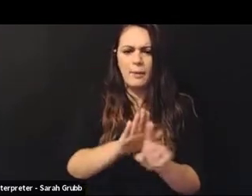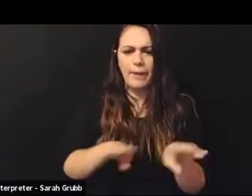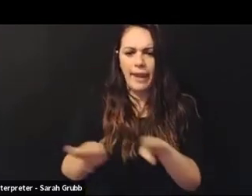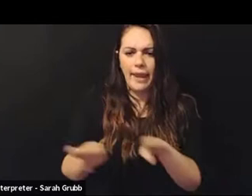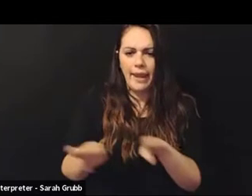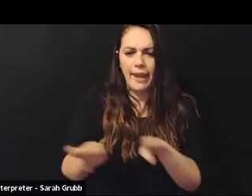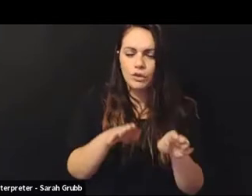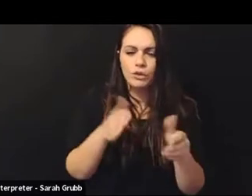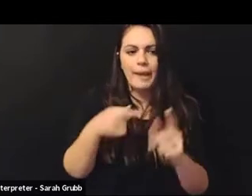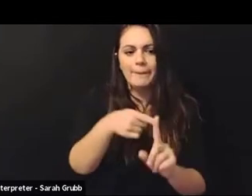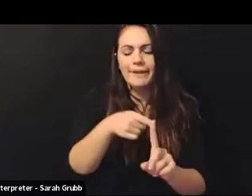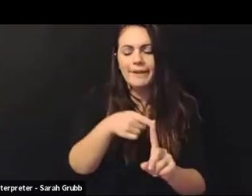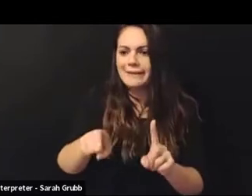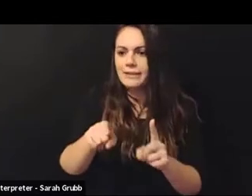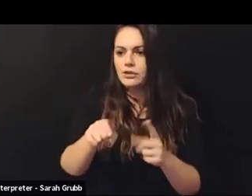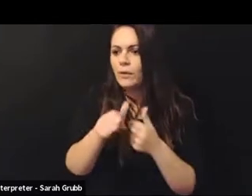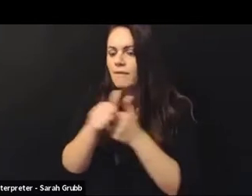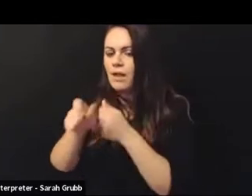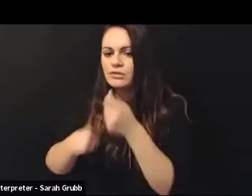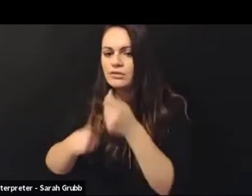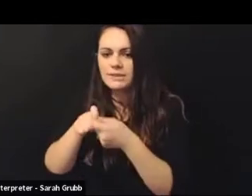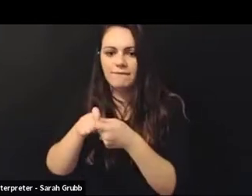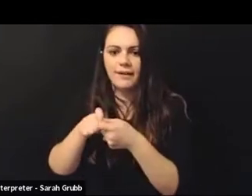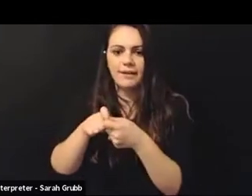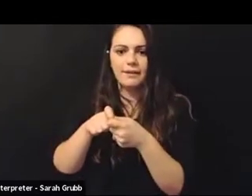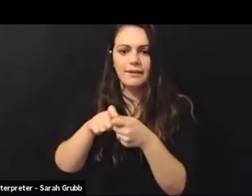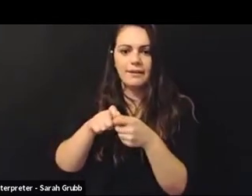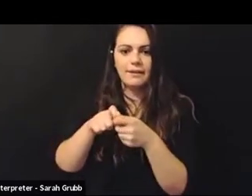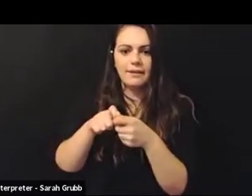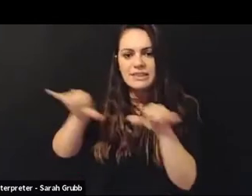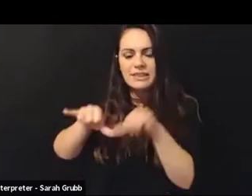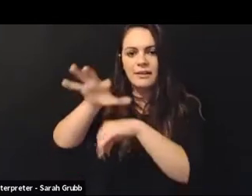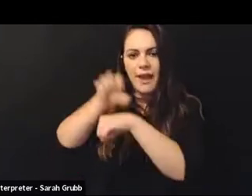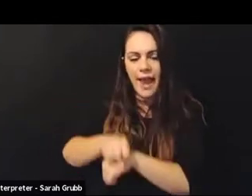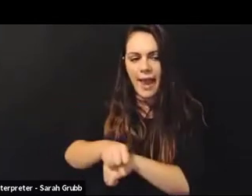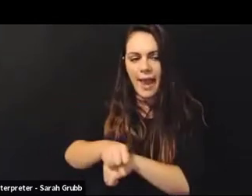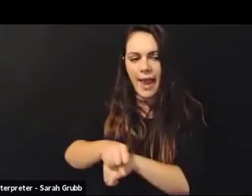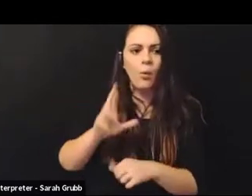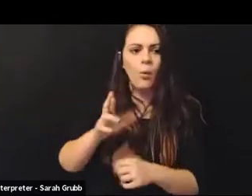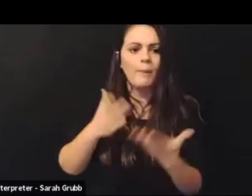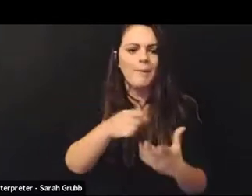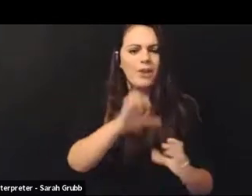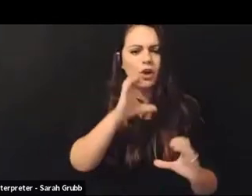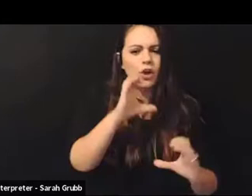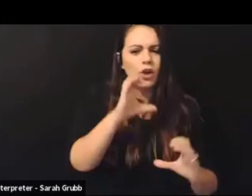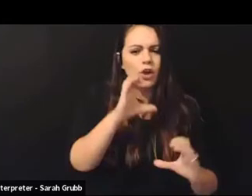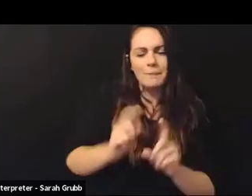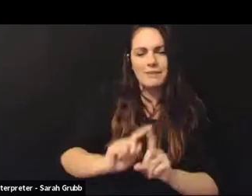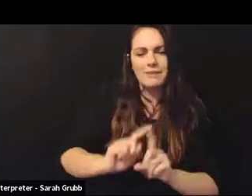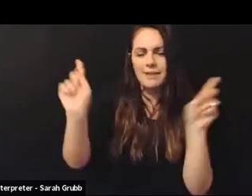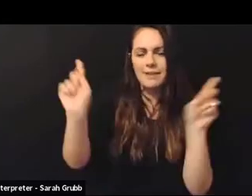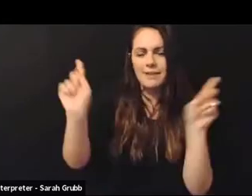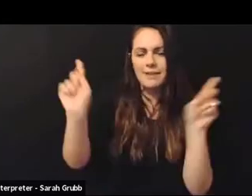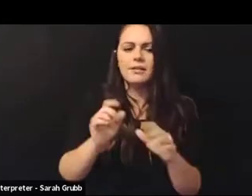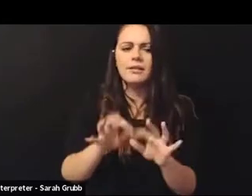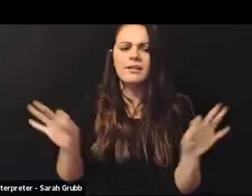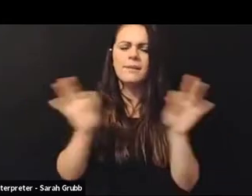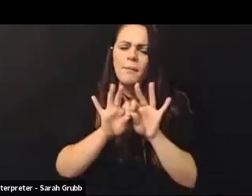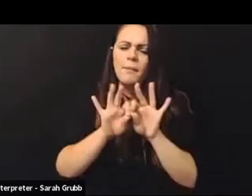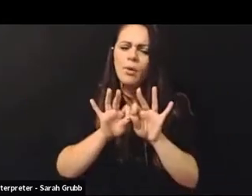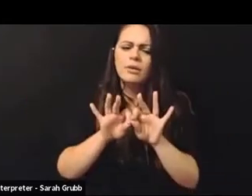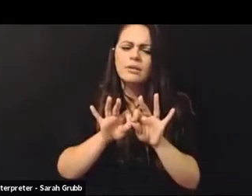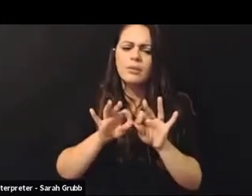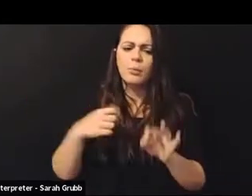certain way or why they might be trying to communicate with you in a different way is really think about how does the